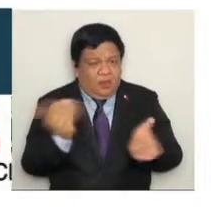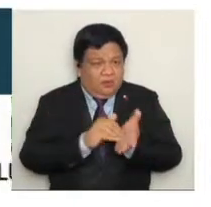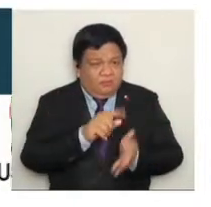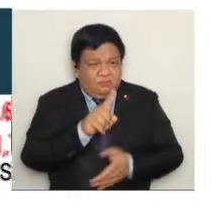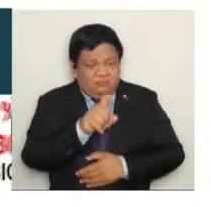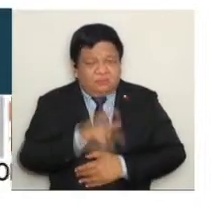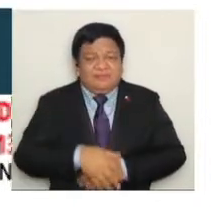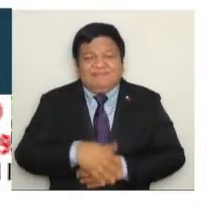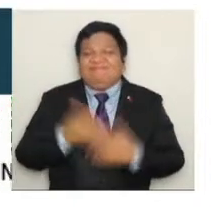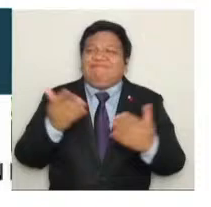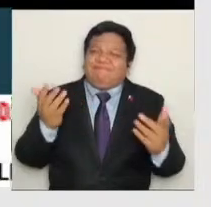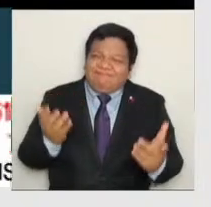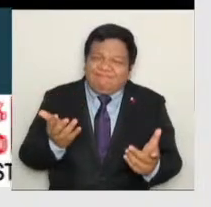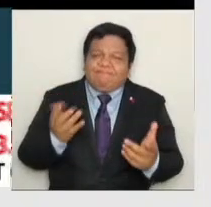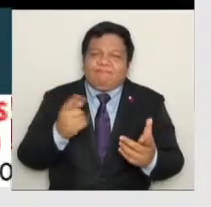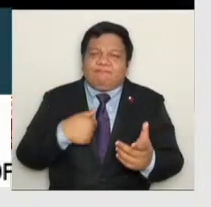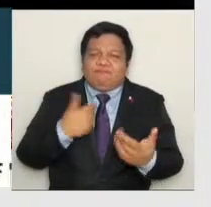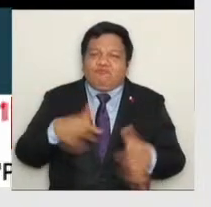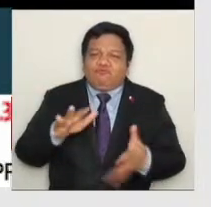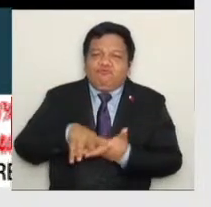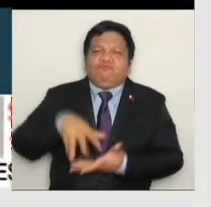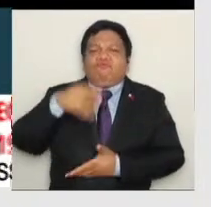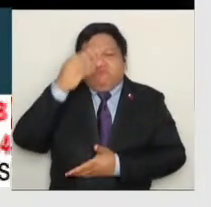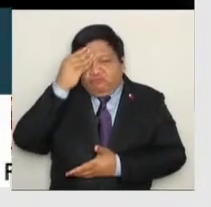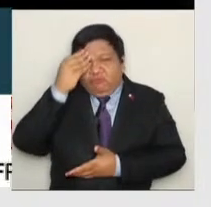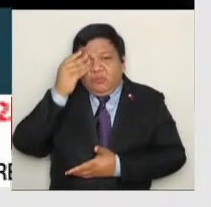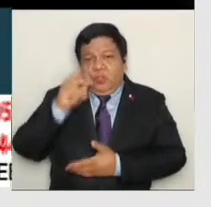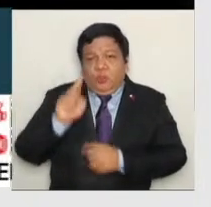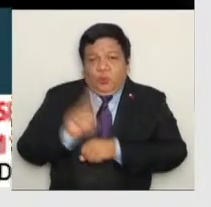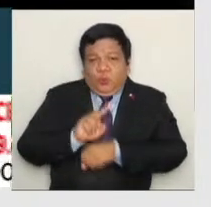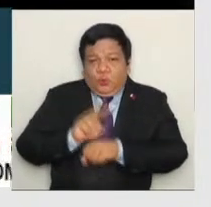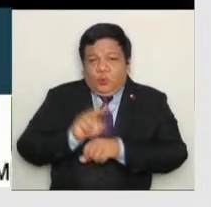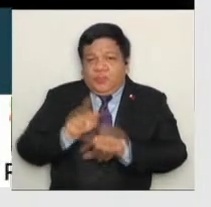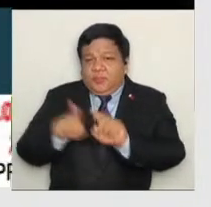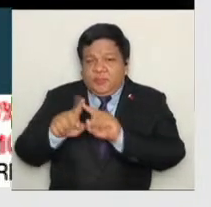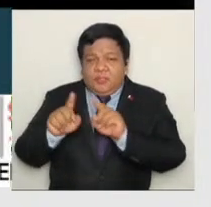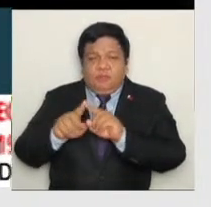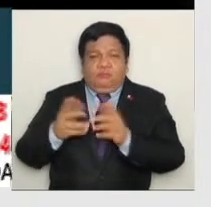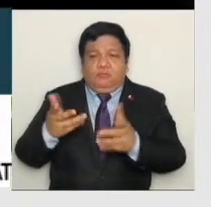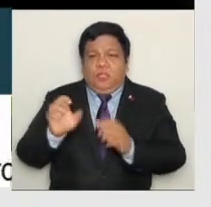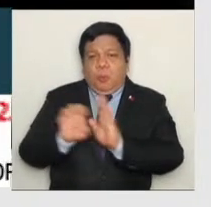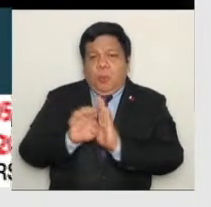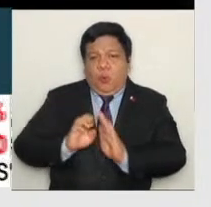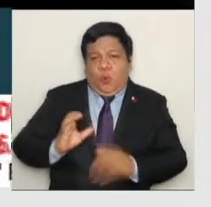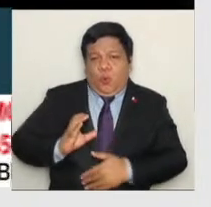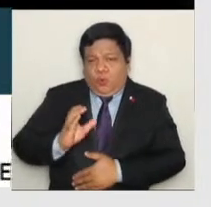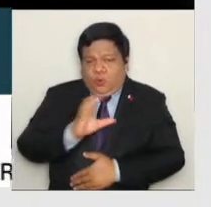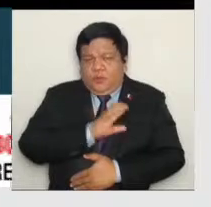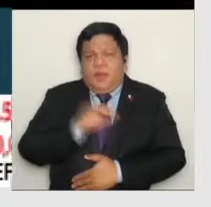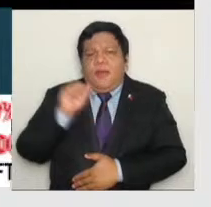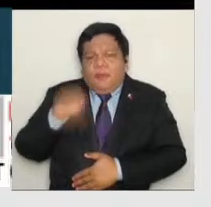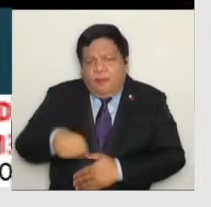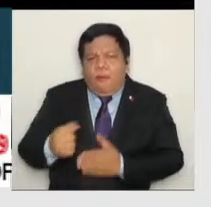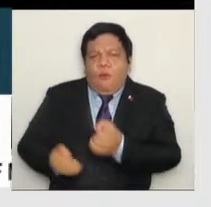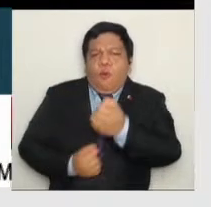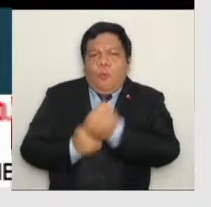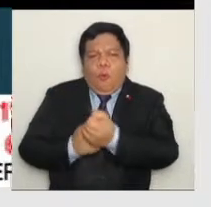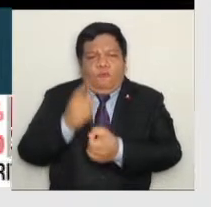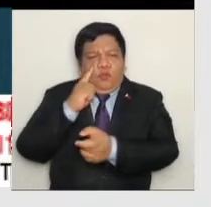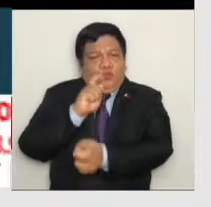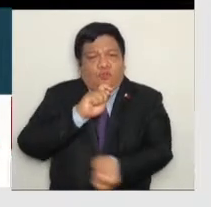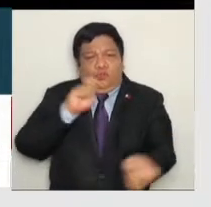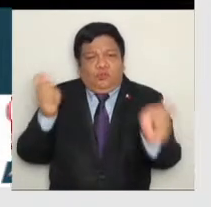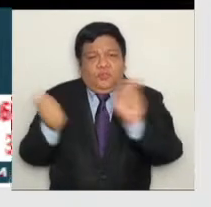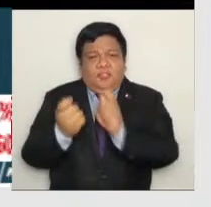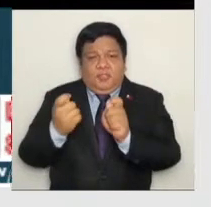because I've learned that when you use democratic institutions such as Congress, you can bring about change. In the 1 year and a half that I was